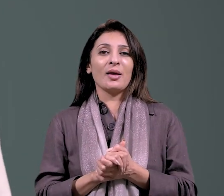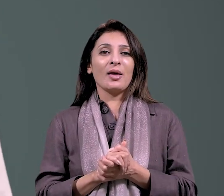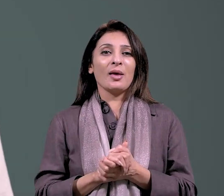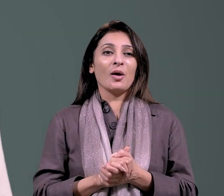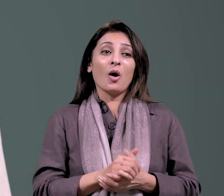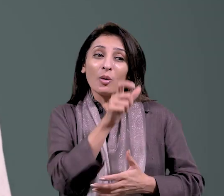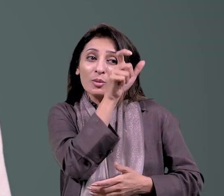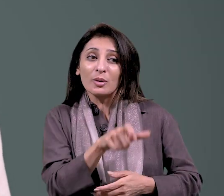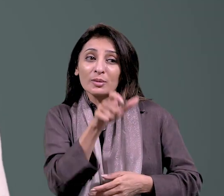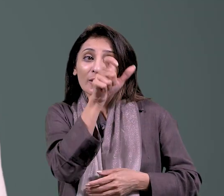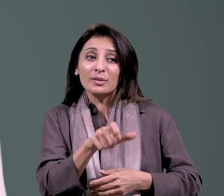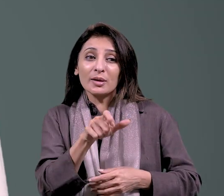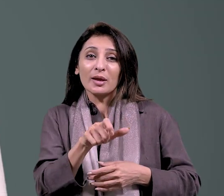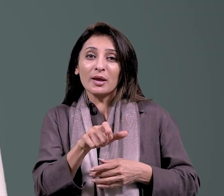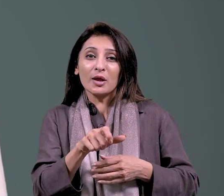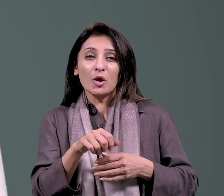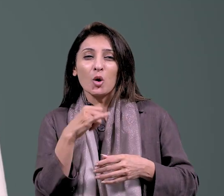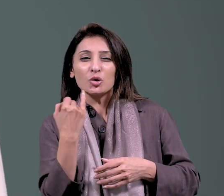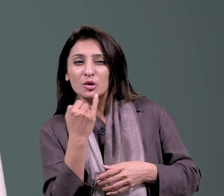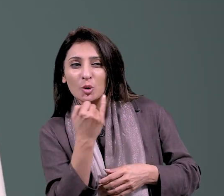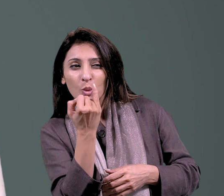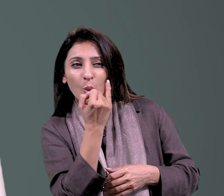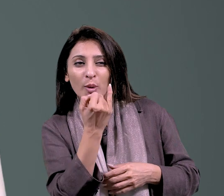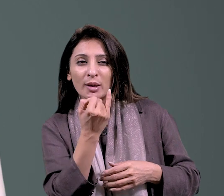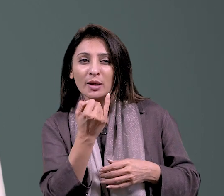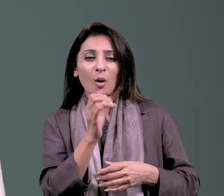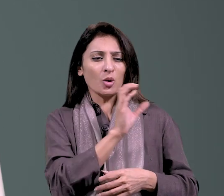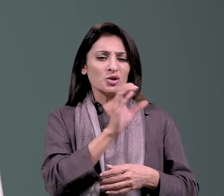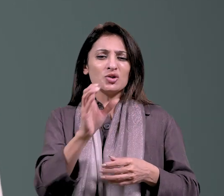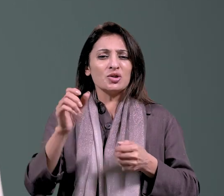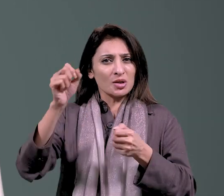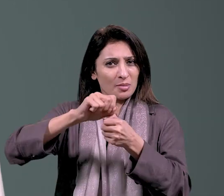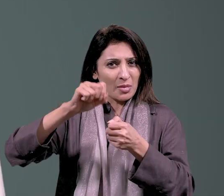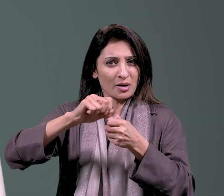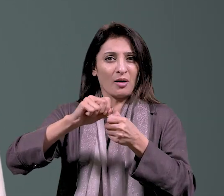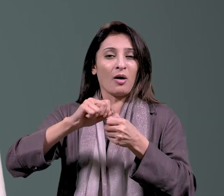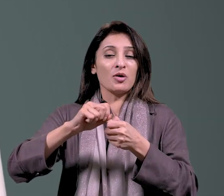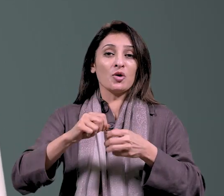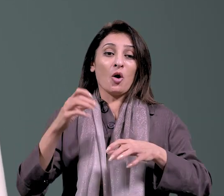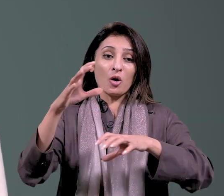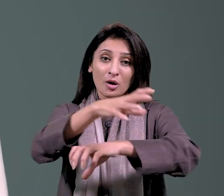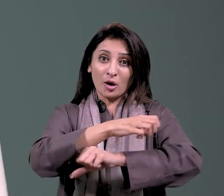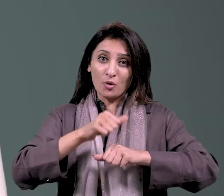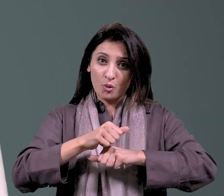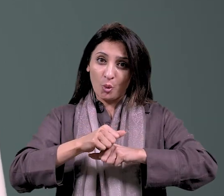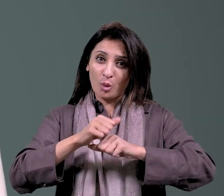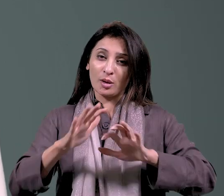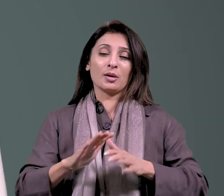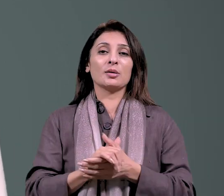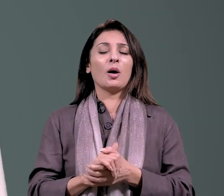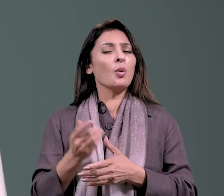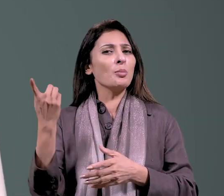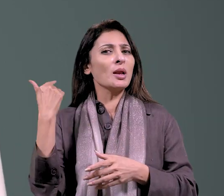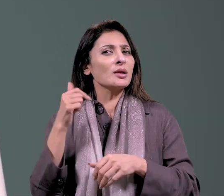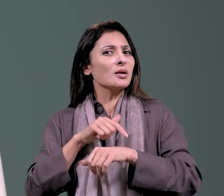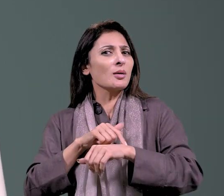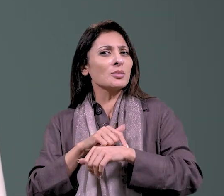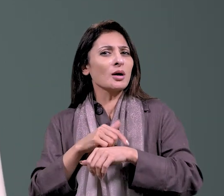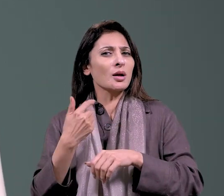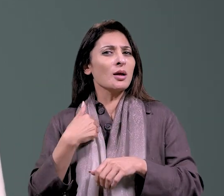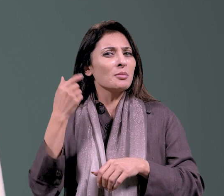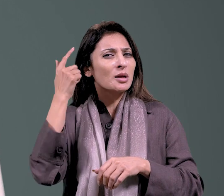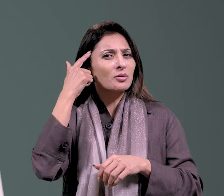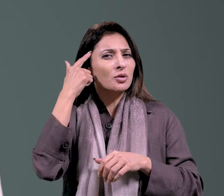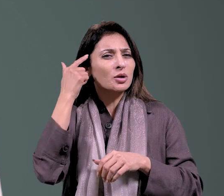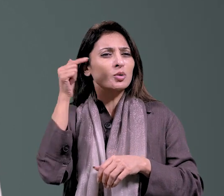You explored, you discovered, you invented, you controlled. There was a time when I thought you